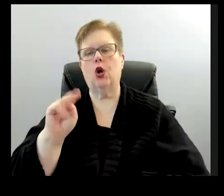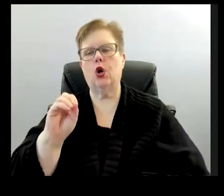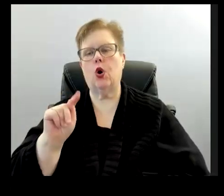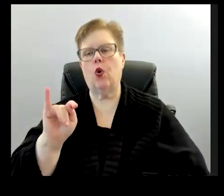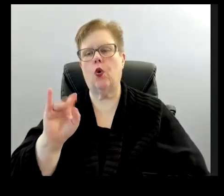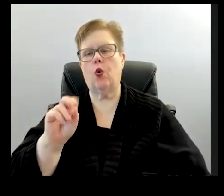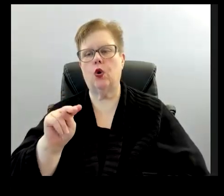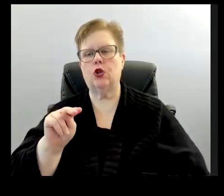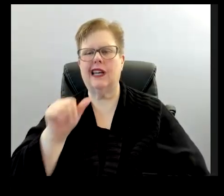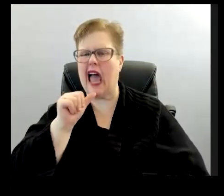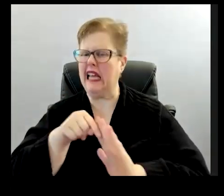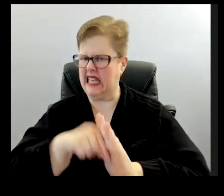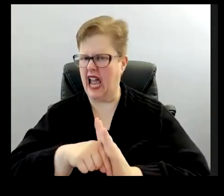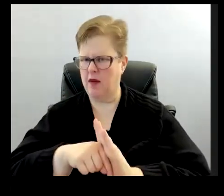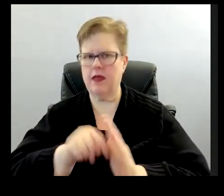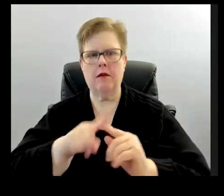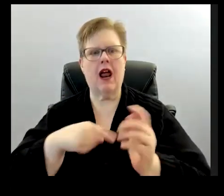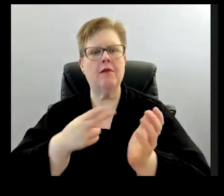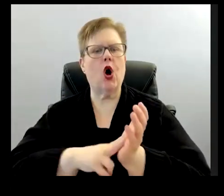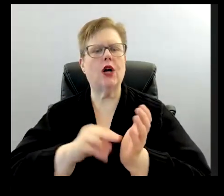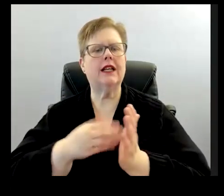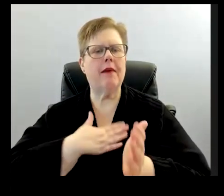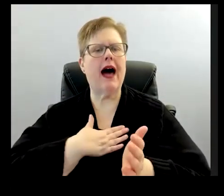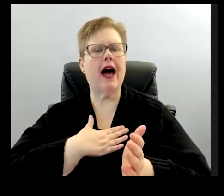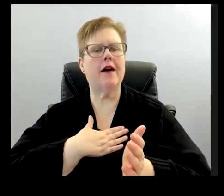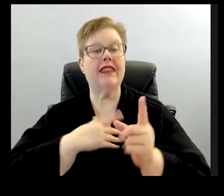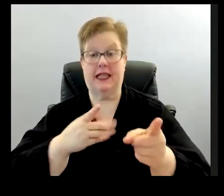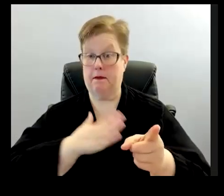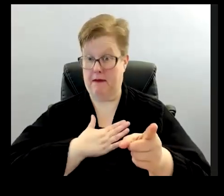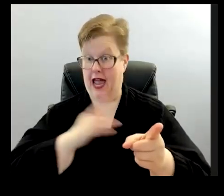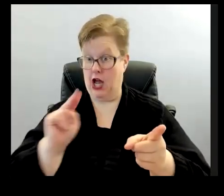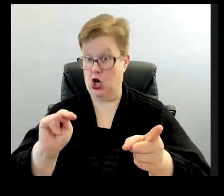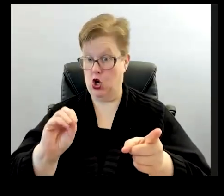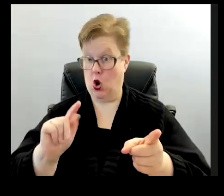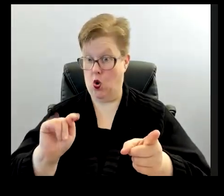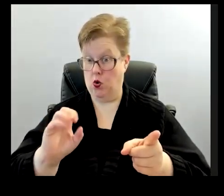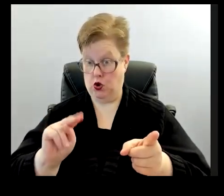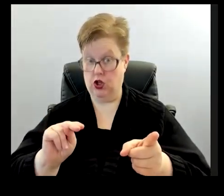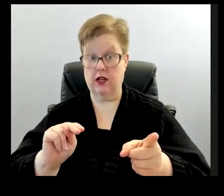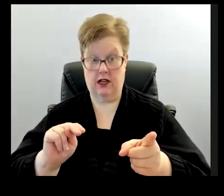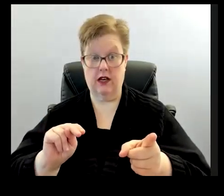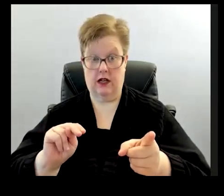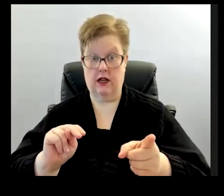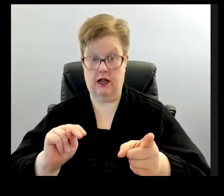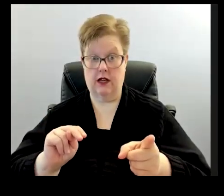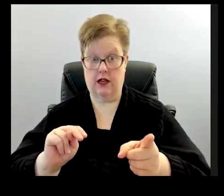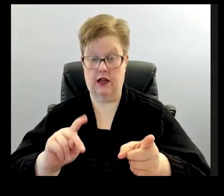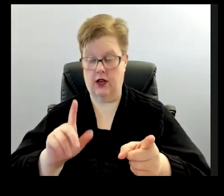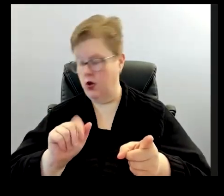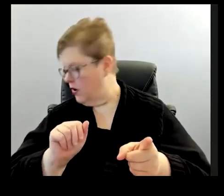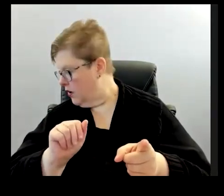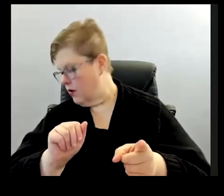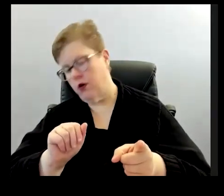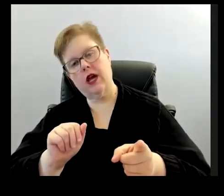planning. I'm not going to show you in depth, but I'm actually logged into mine. So this is my Notion. You can organize this in the